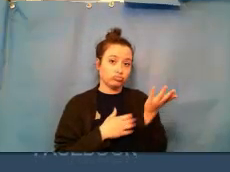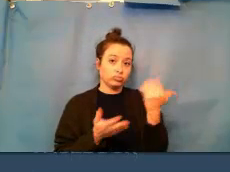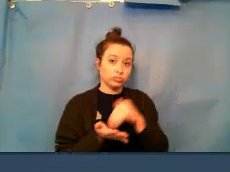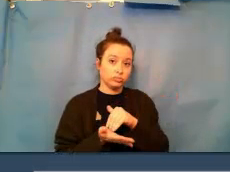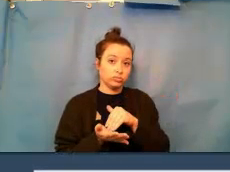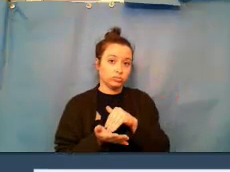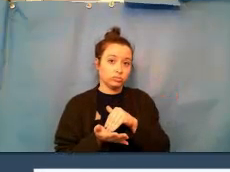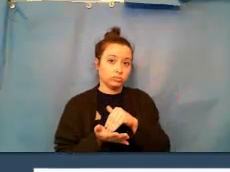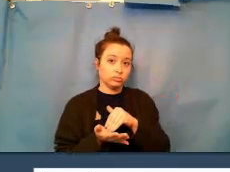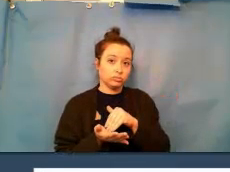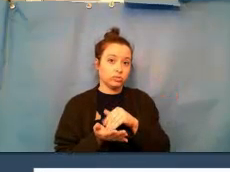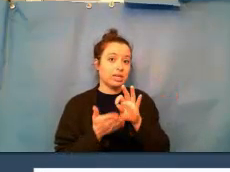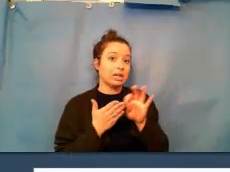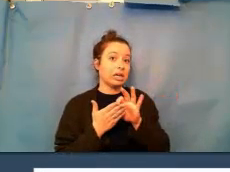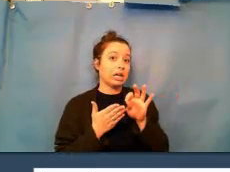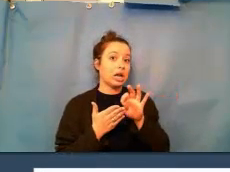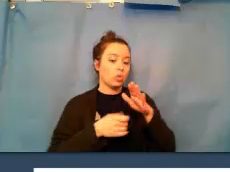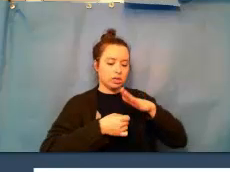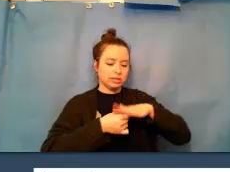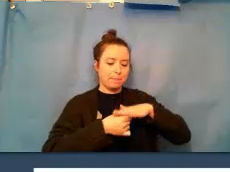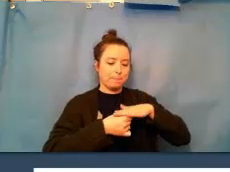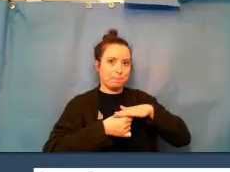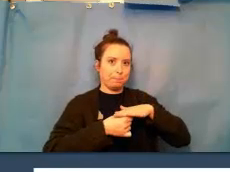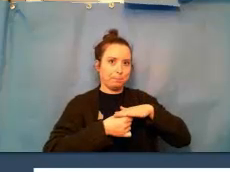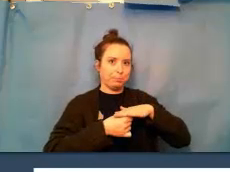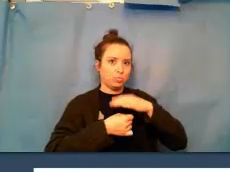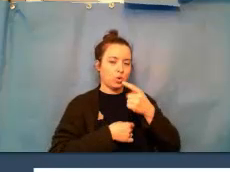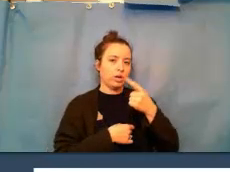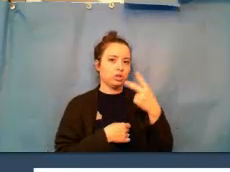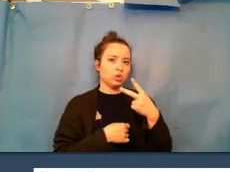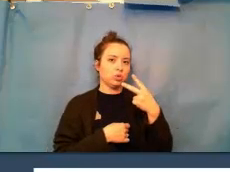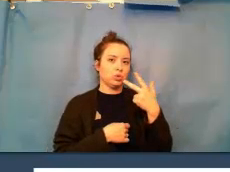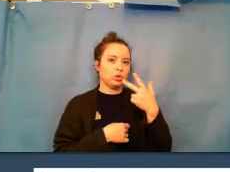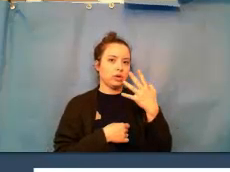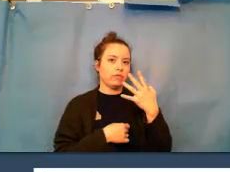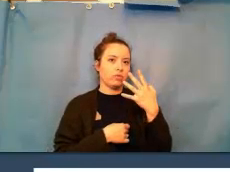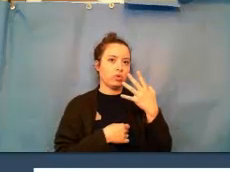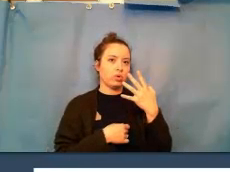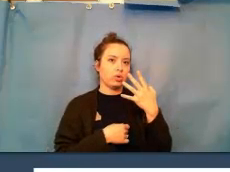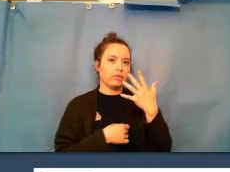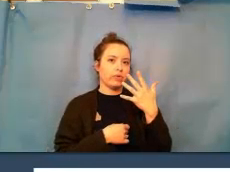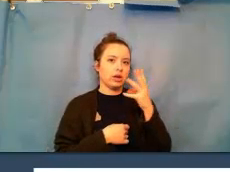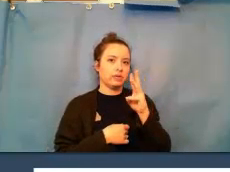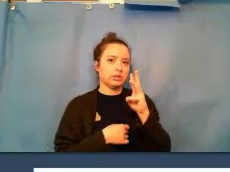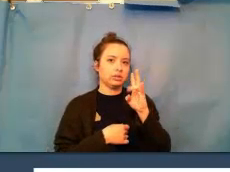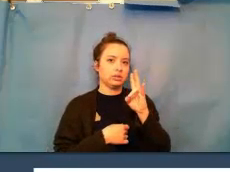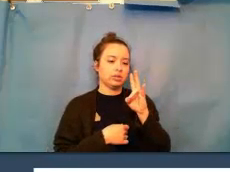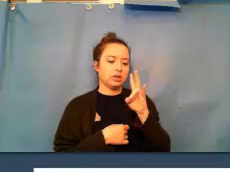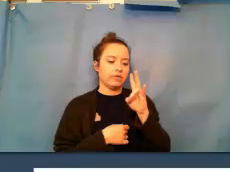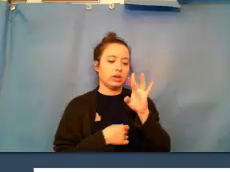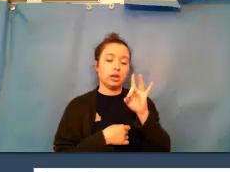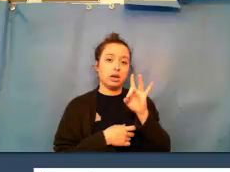again. Remember, count the numbers on top. Ready? 1, 2, 3, 4, 5,